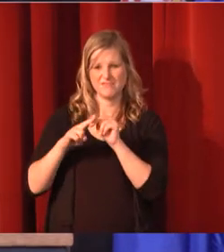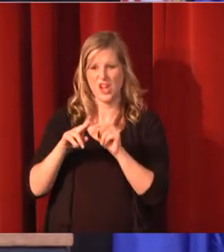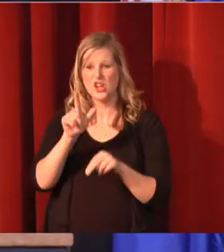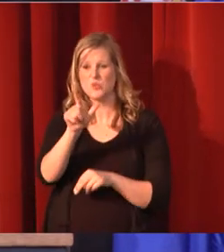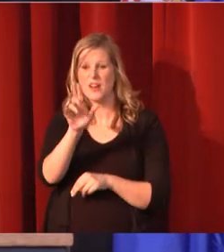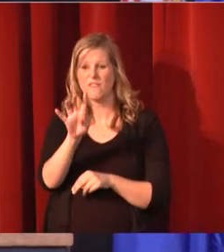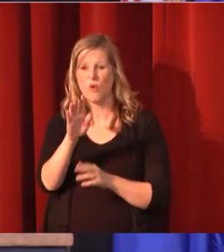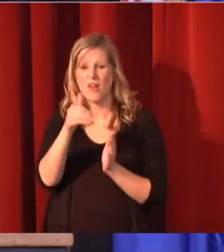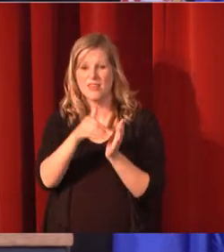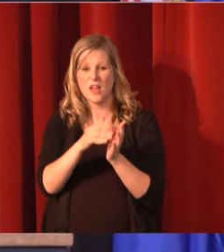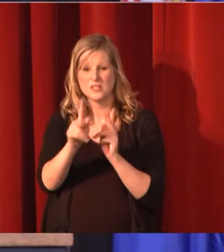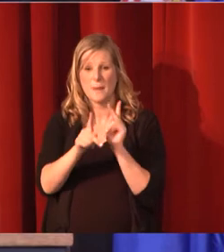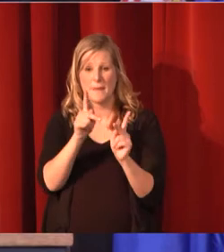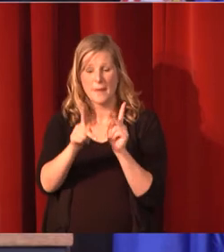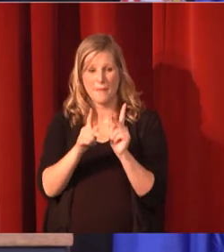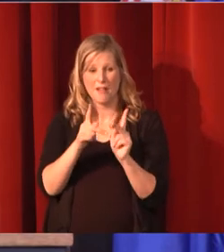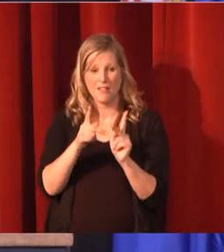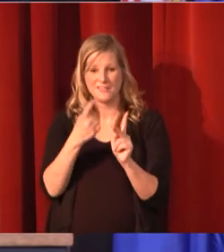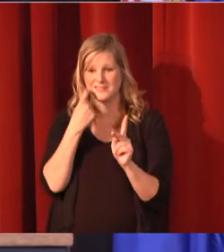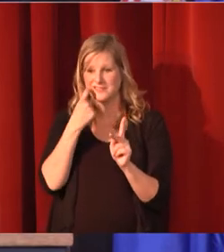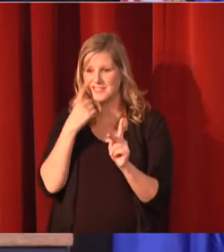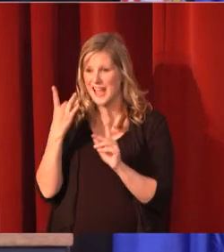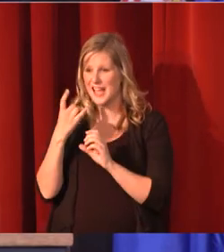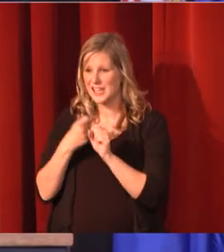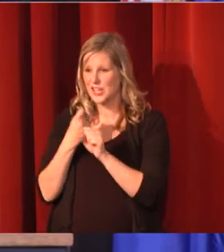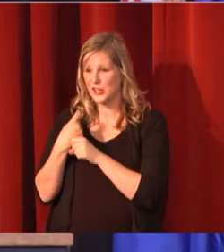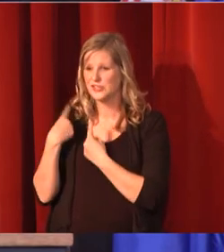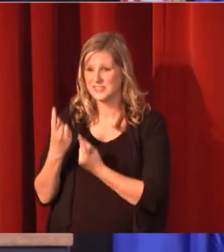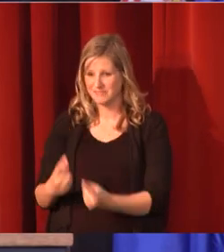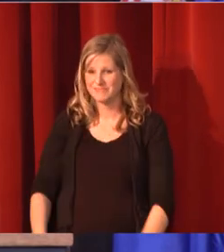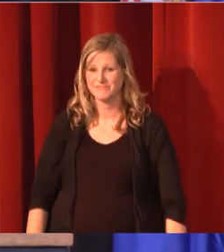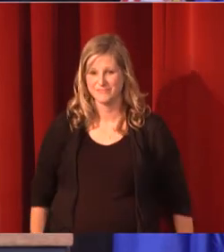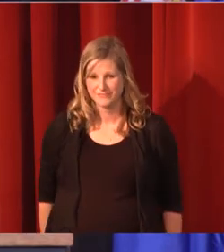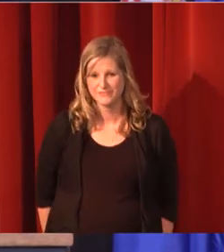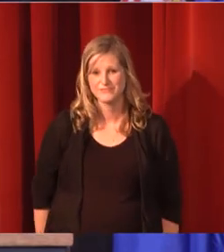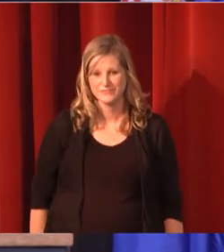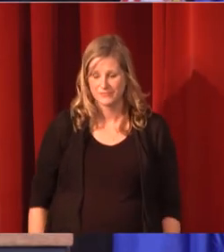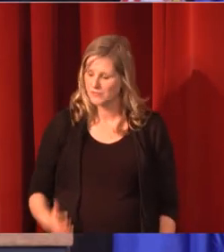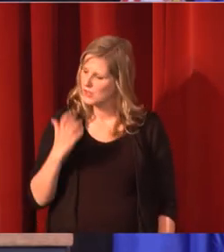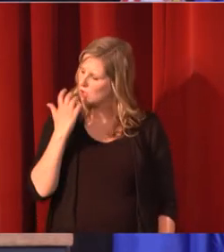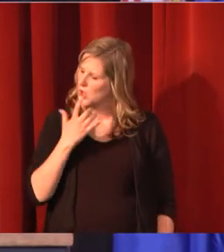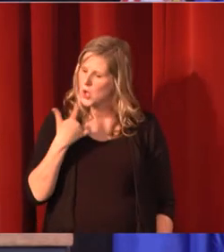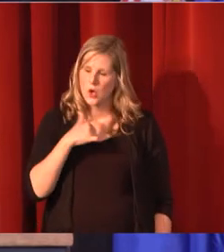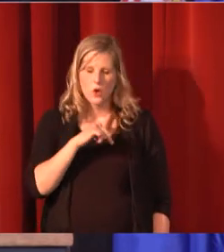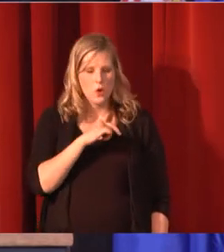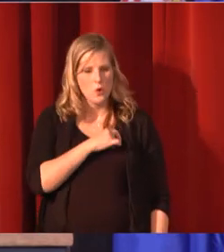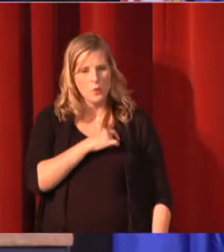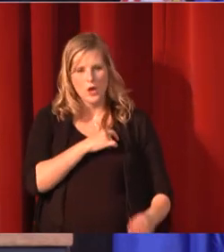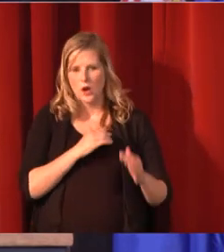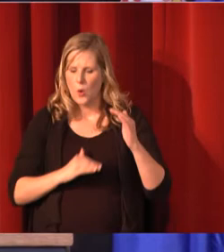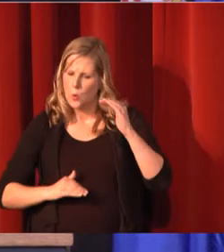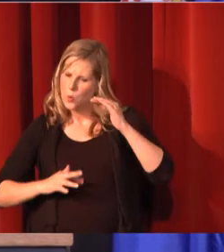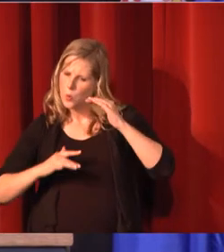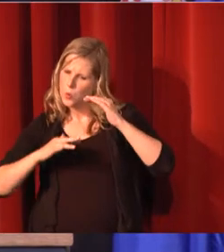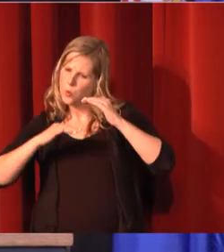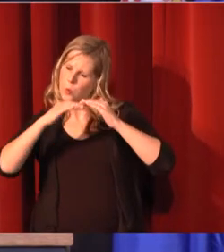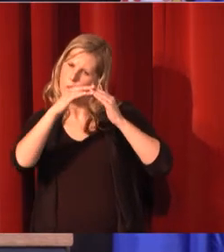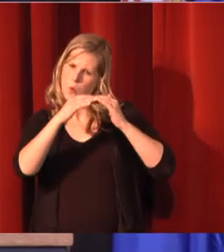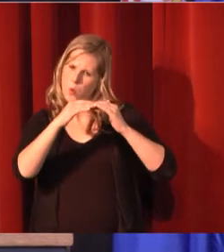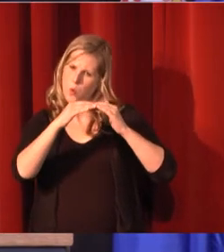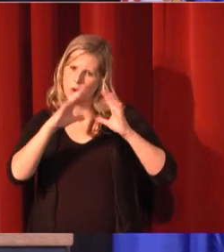24,000 people in the last eight years alone we're nearing an all-time high population and